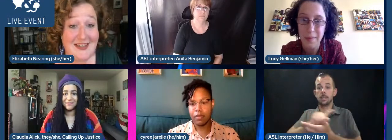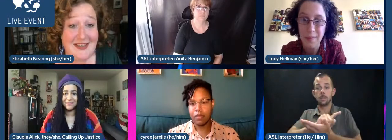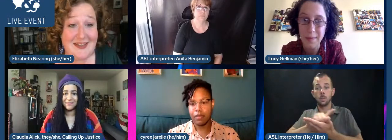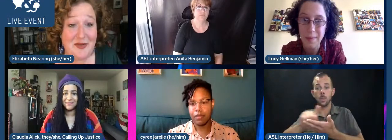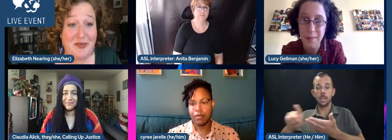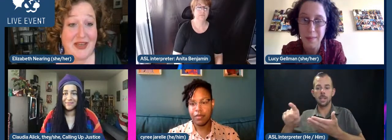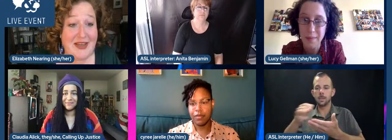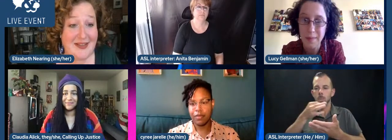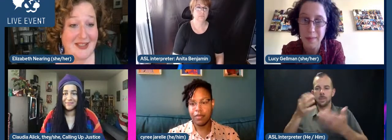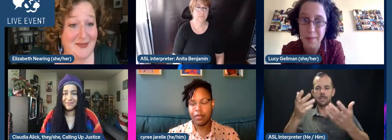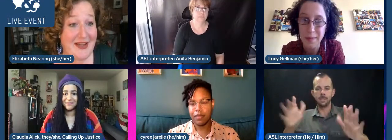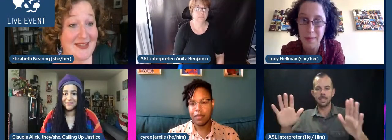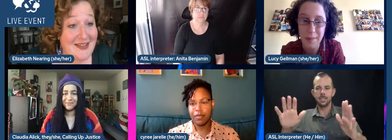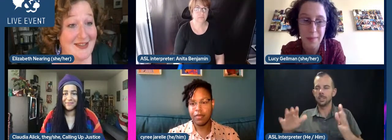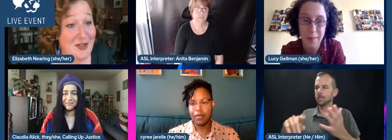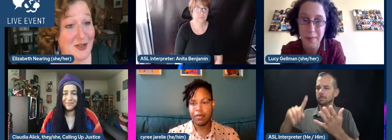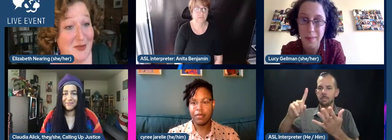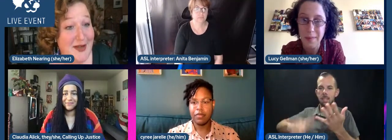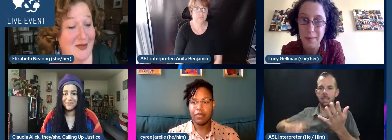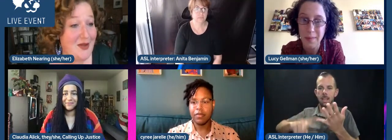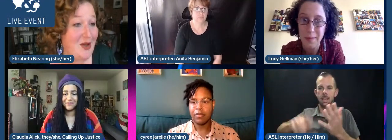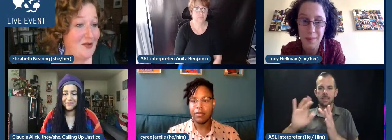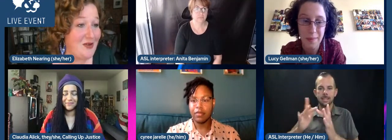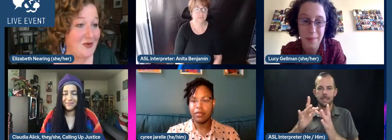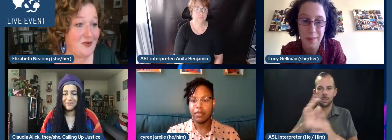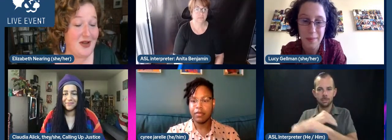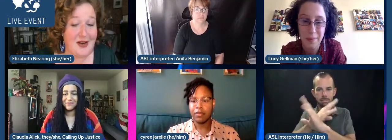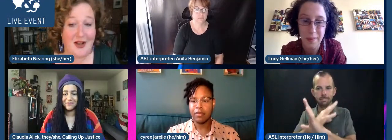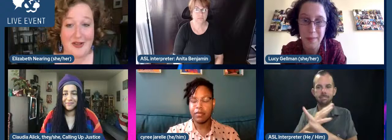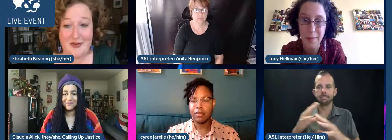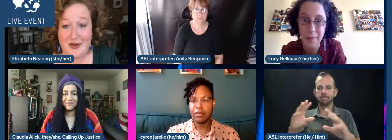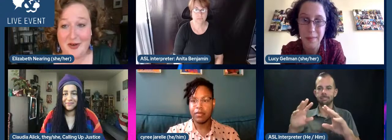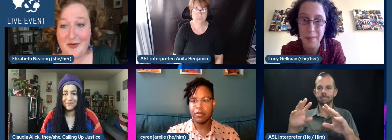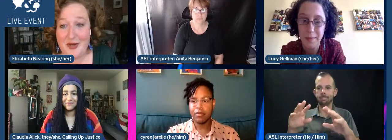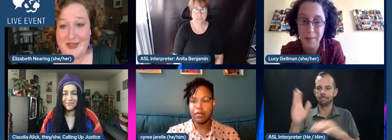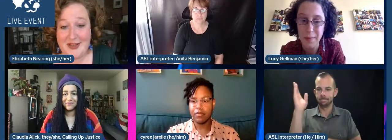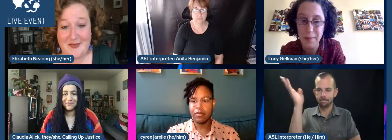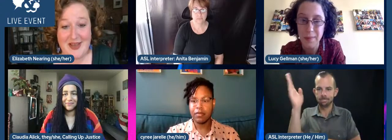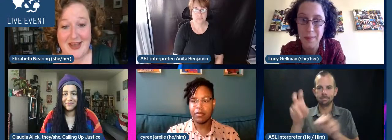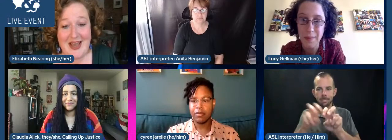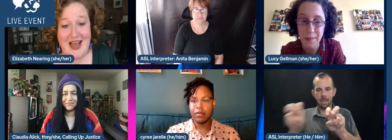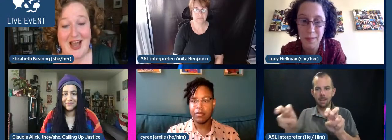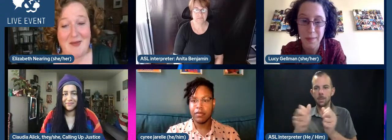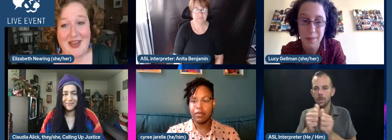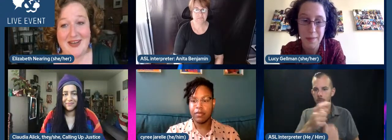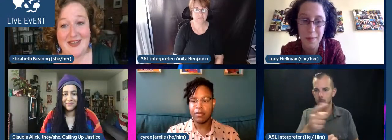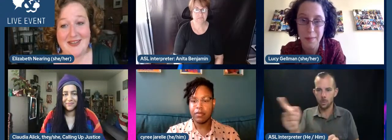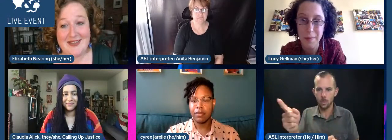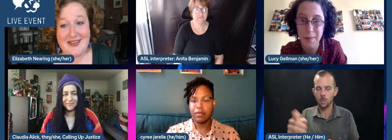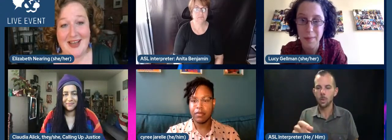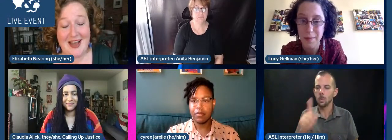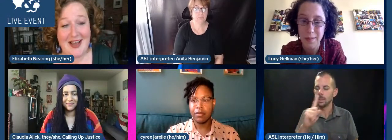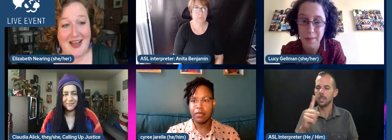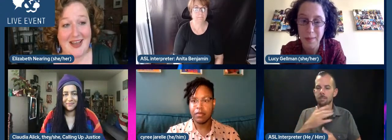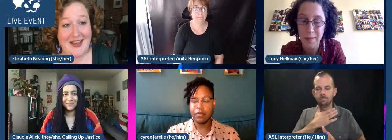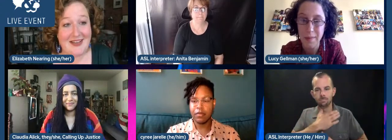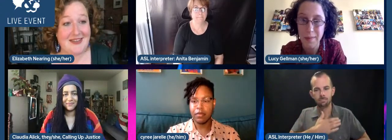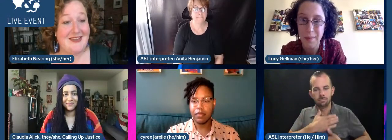to get to be in space, in digital space, with all of you and all of your wisdom.